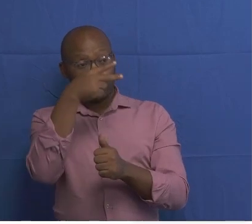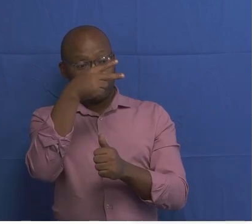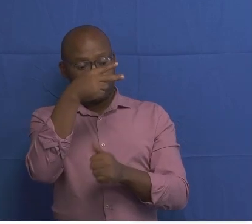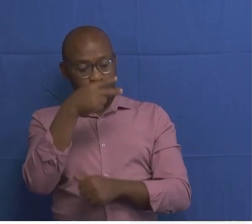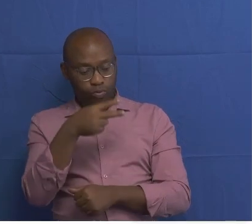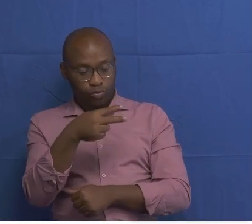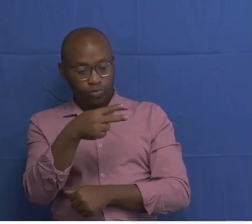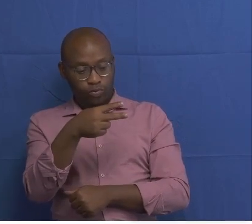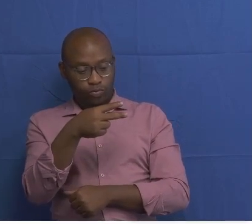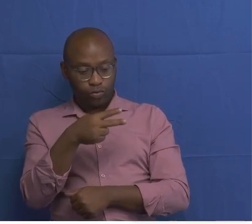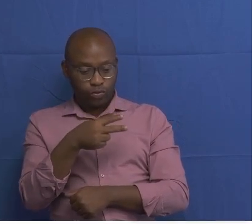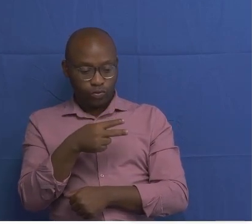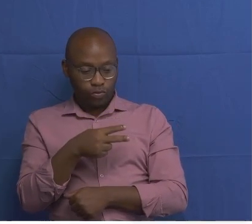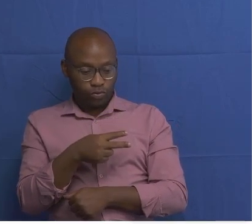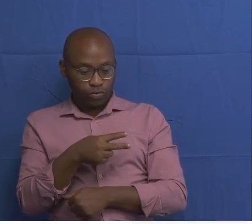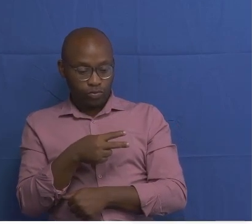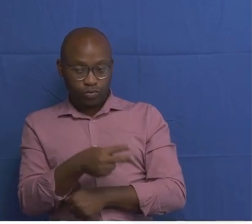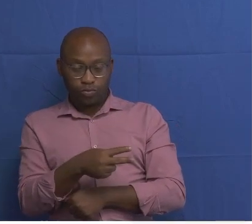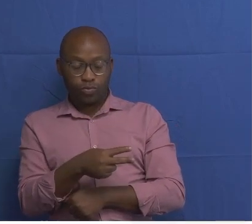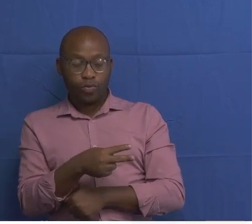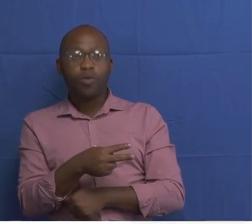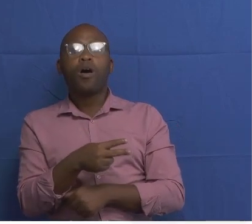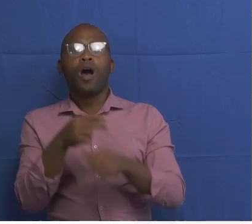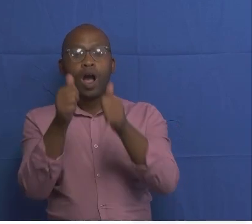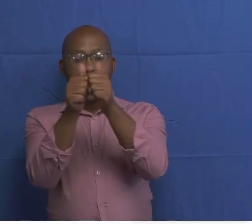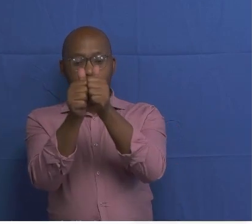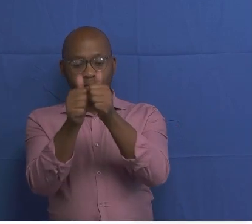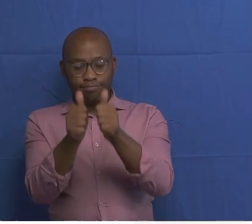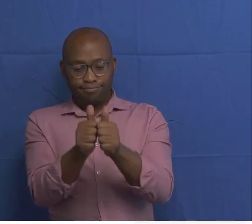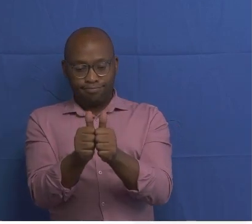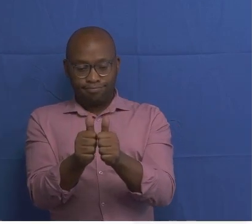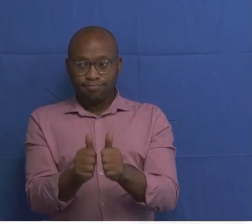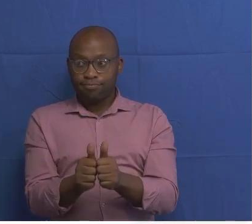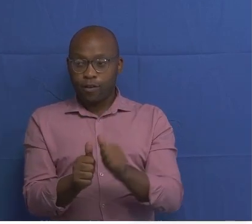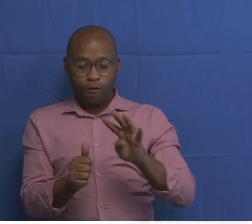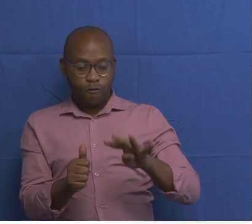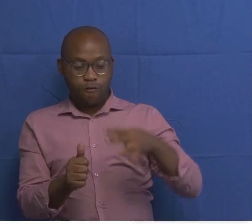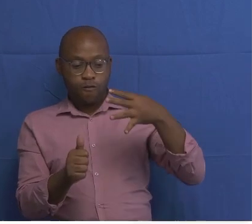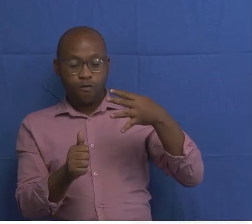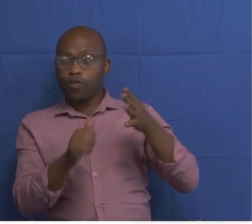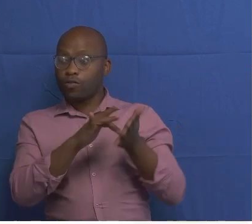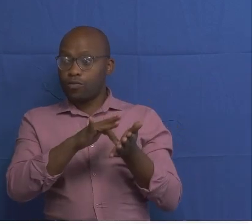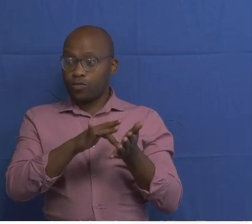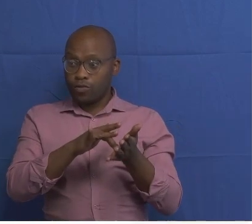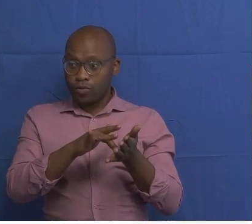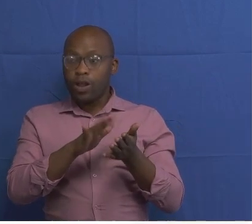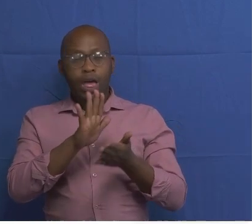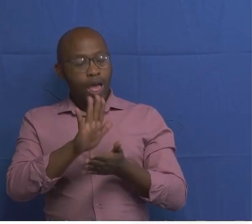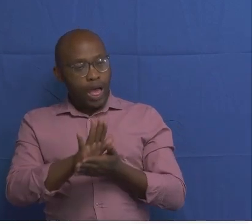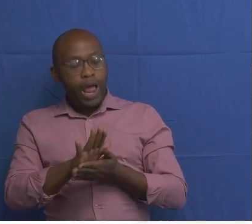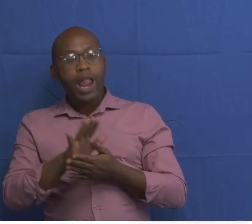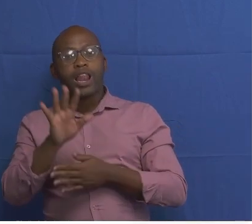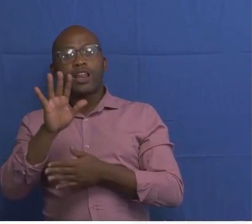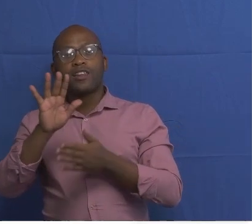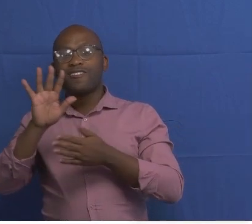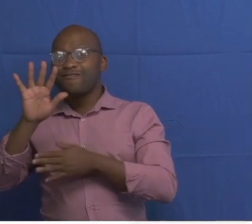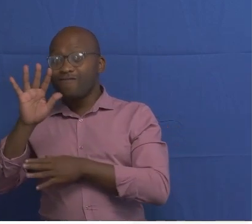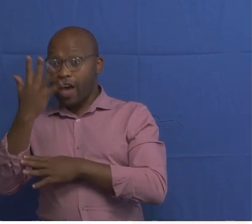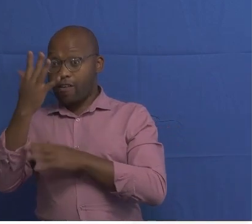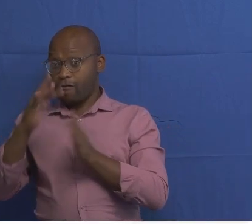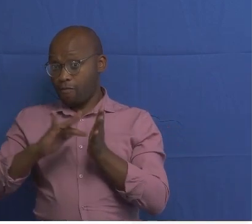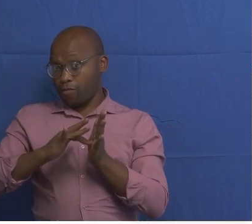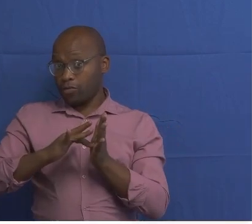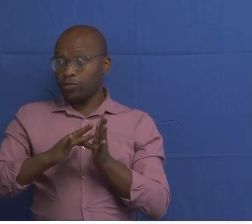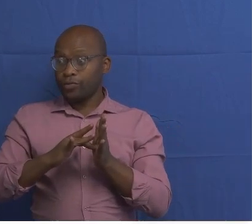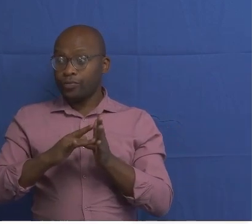have got the third gene with two alleles, the fourth gene, and the fifth gene. So it means that now from